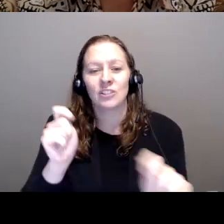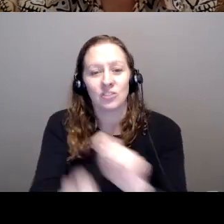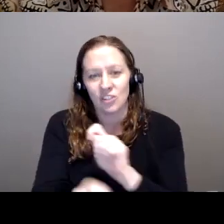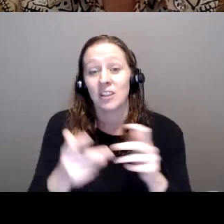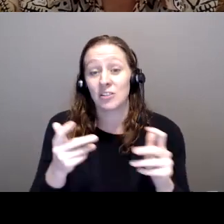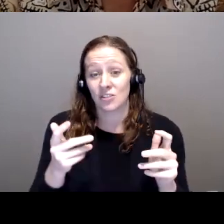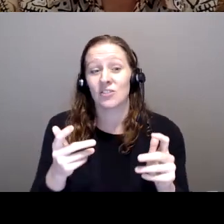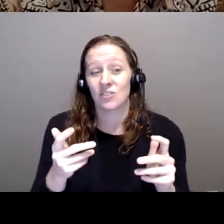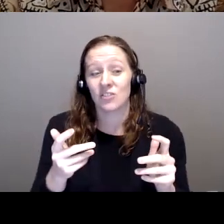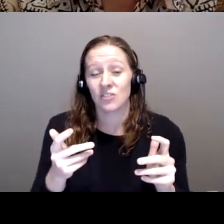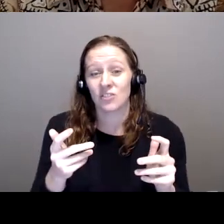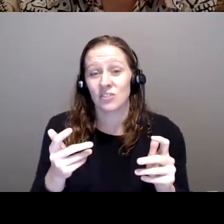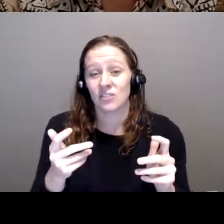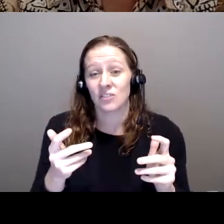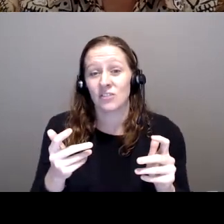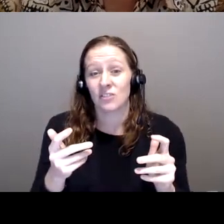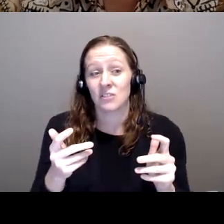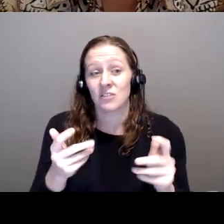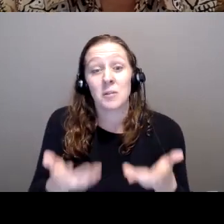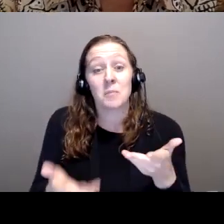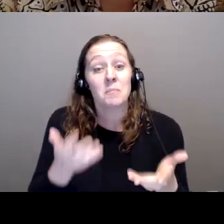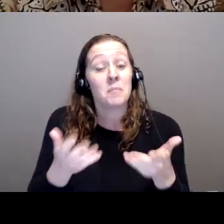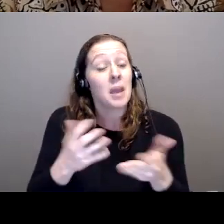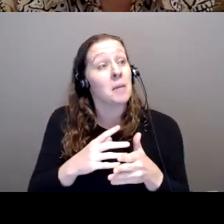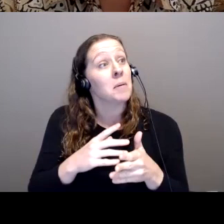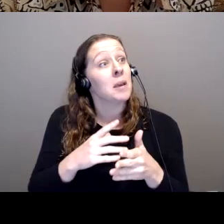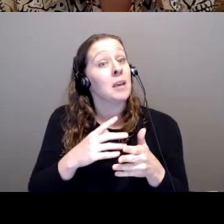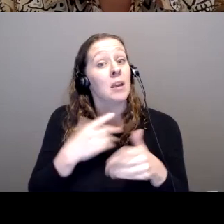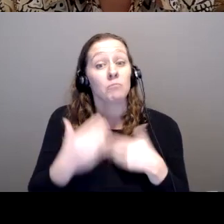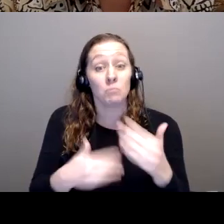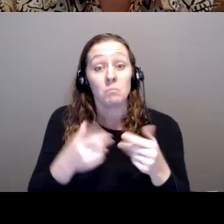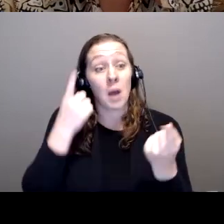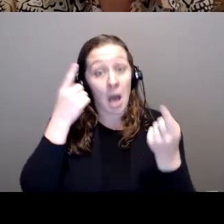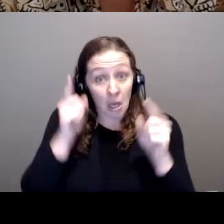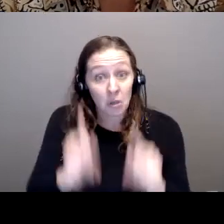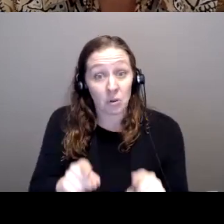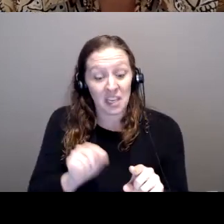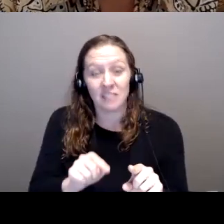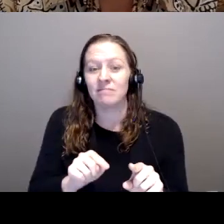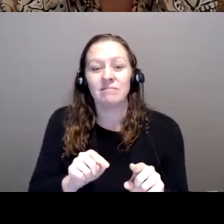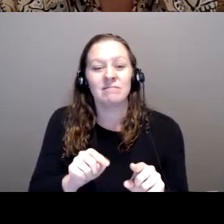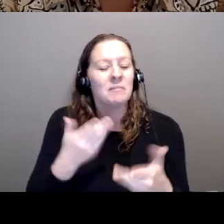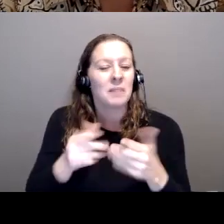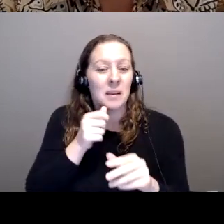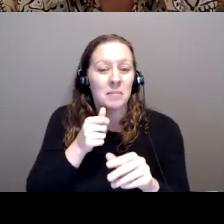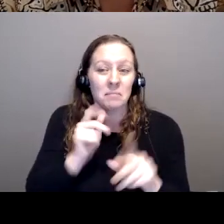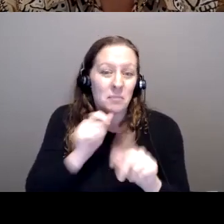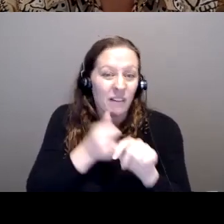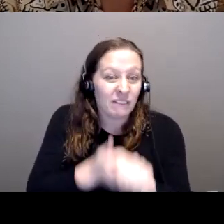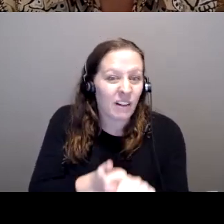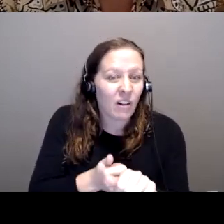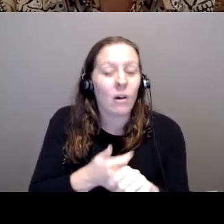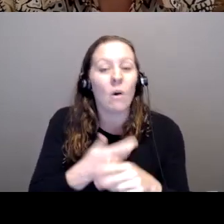be some of the agreements that were made that are not being followed, or it